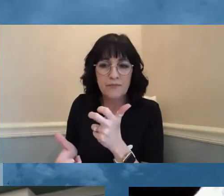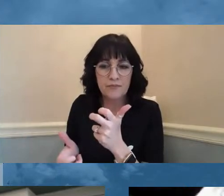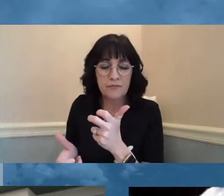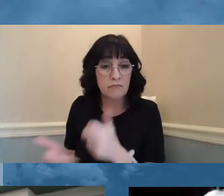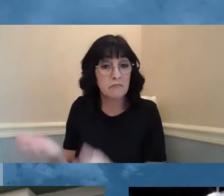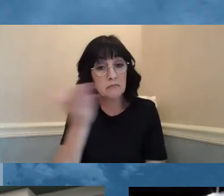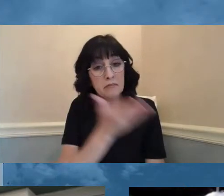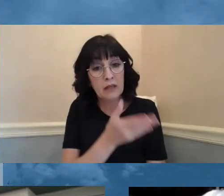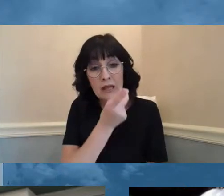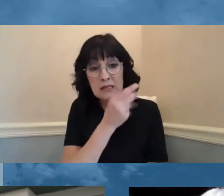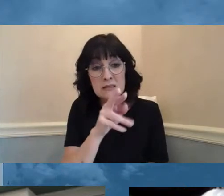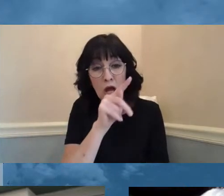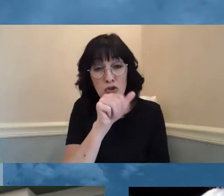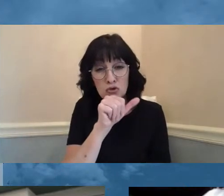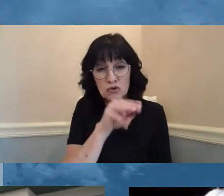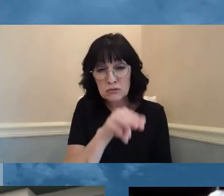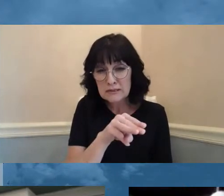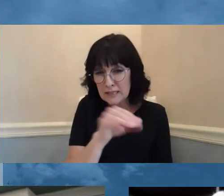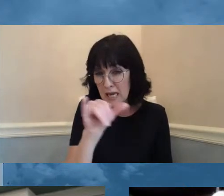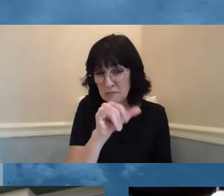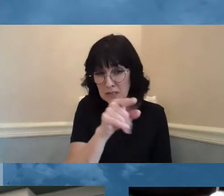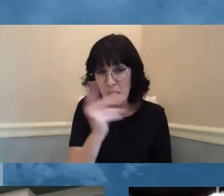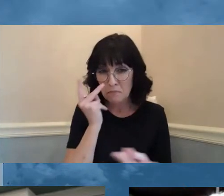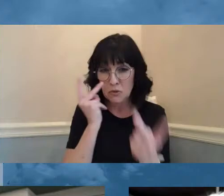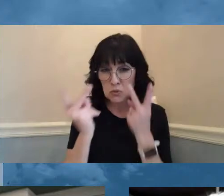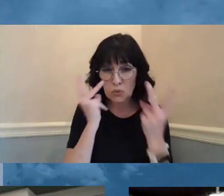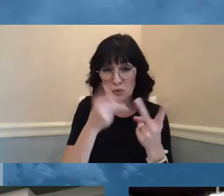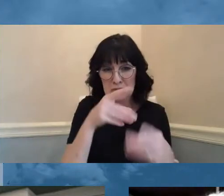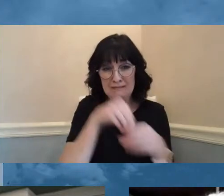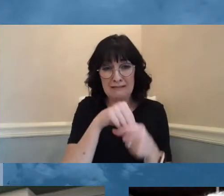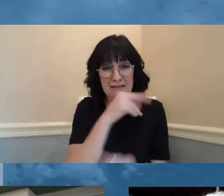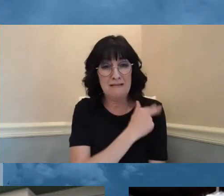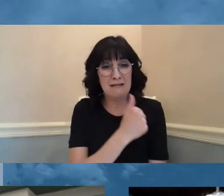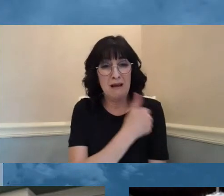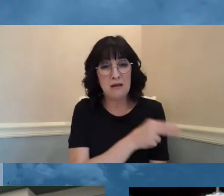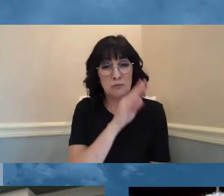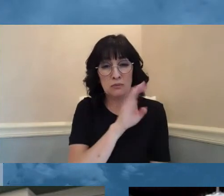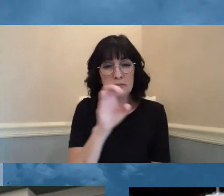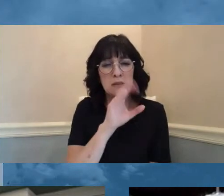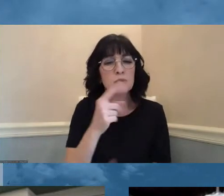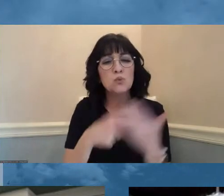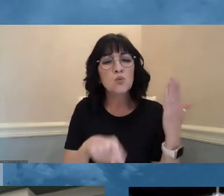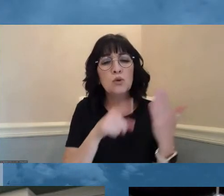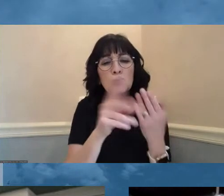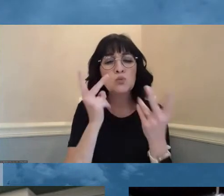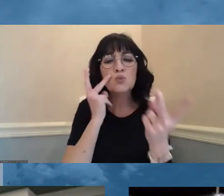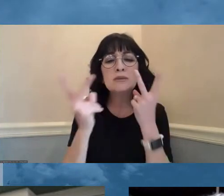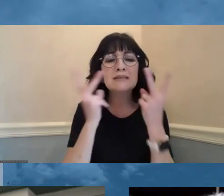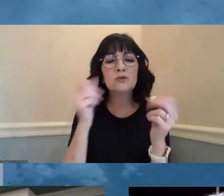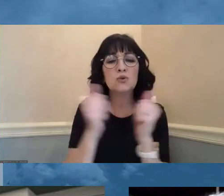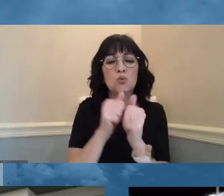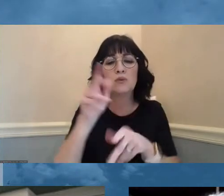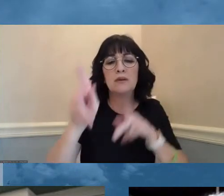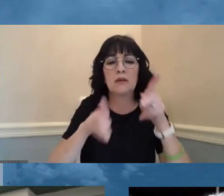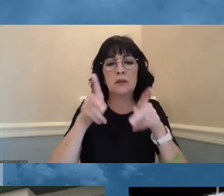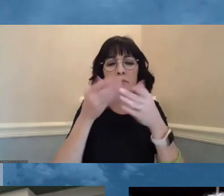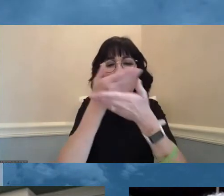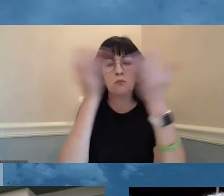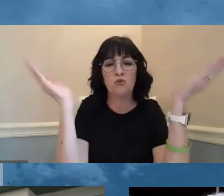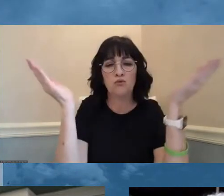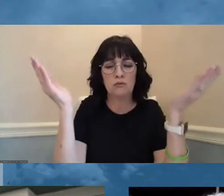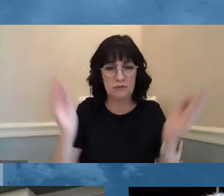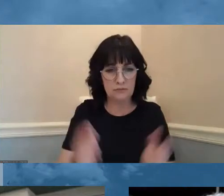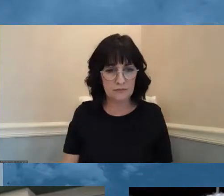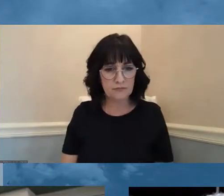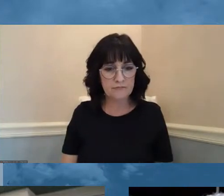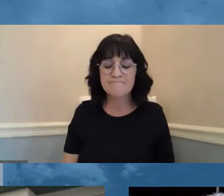you're seeing and what you're experiencing among your patients. So here, where we see a lot